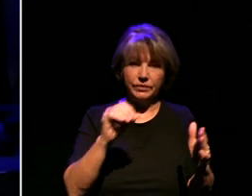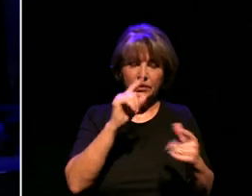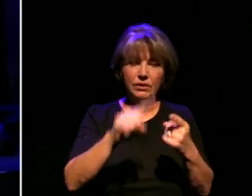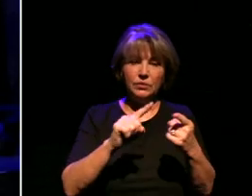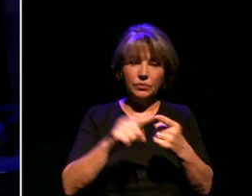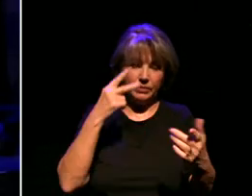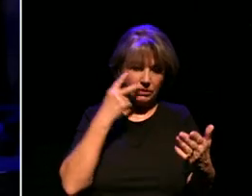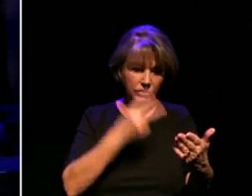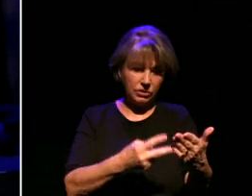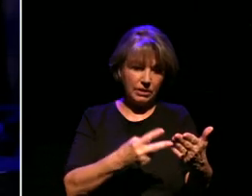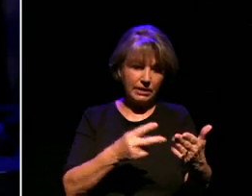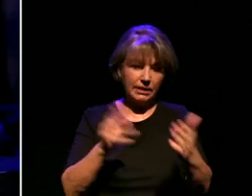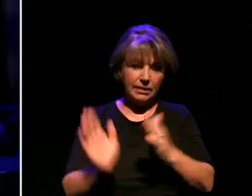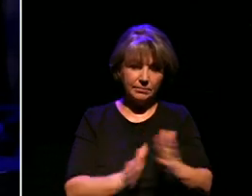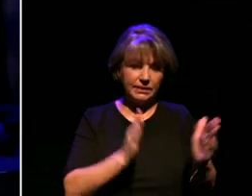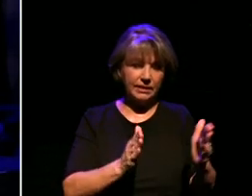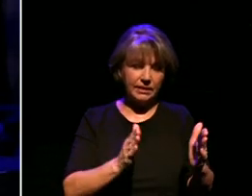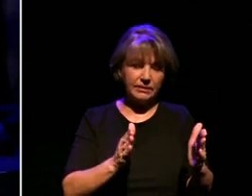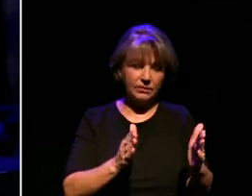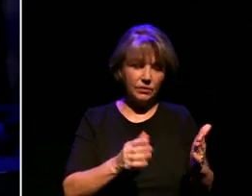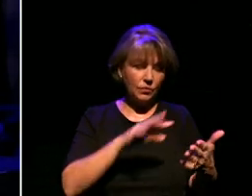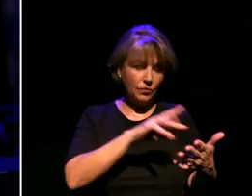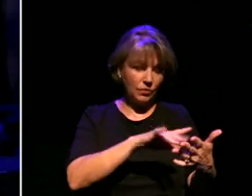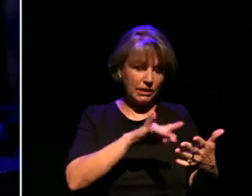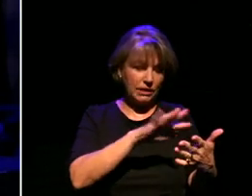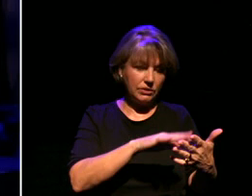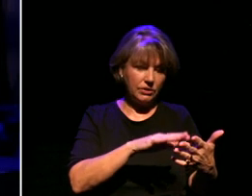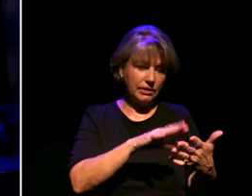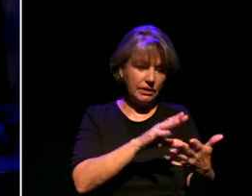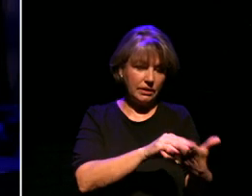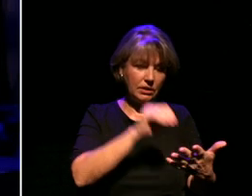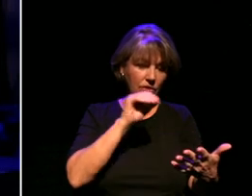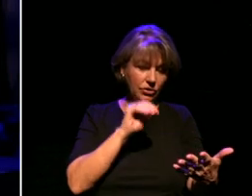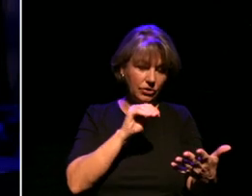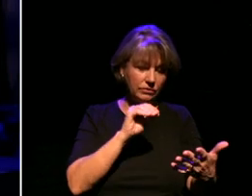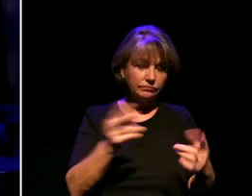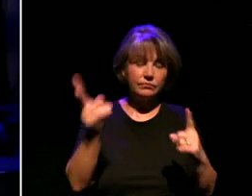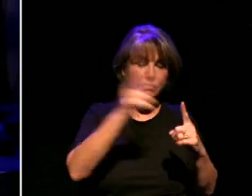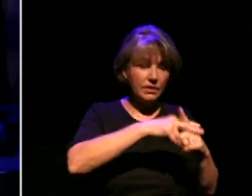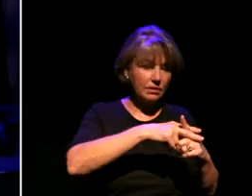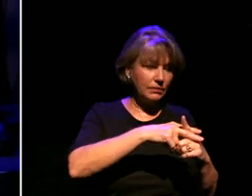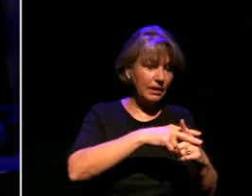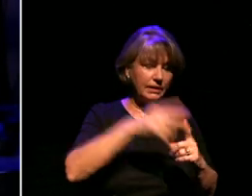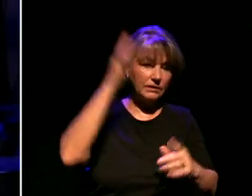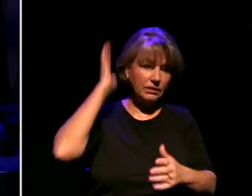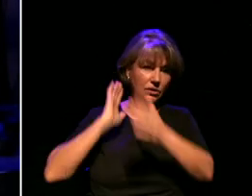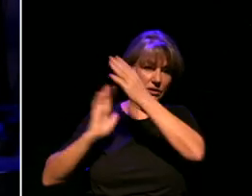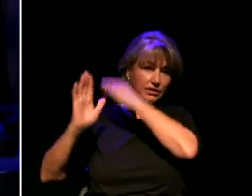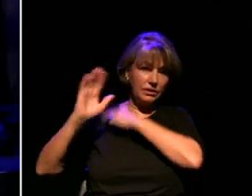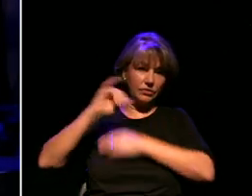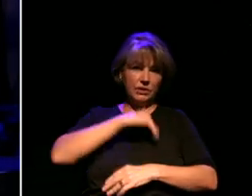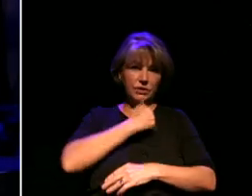when we look at a plan, there's some things we can take away that applied at the time of Joseph and apply to us today. When we define a